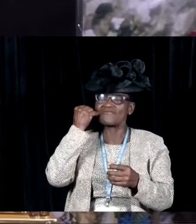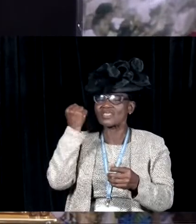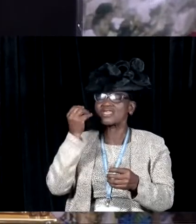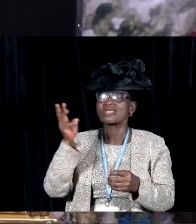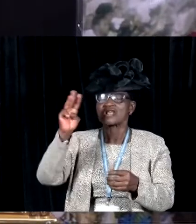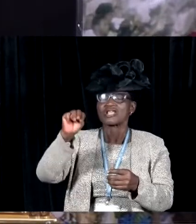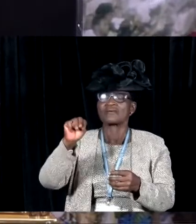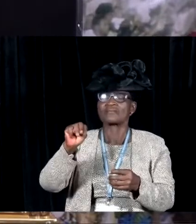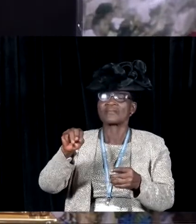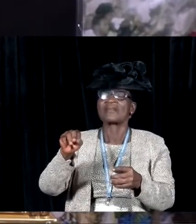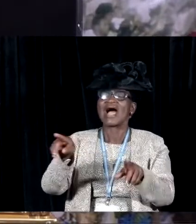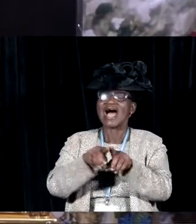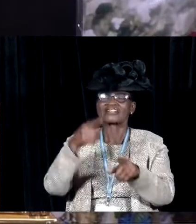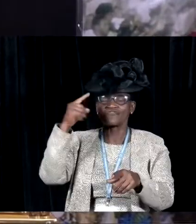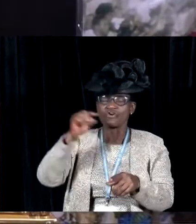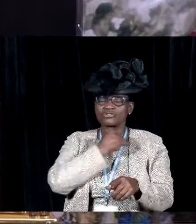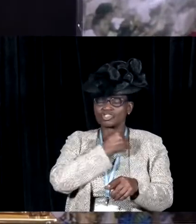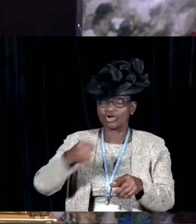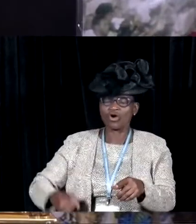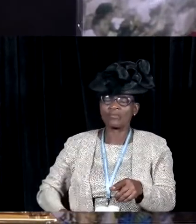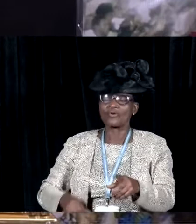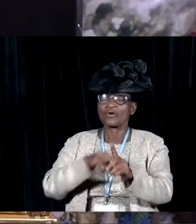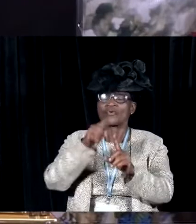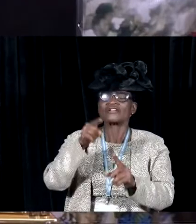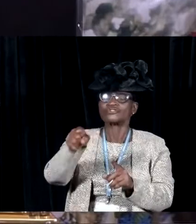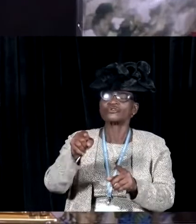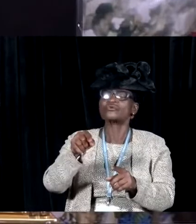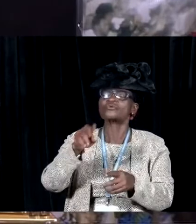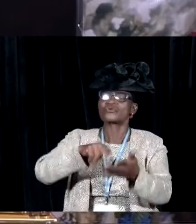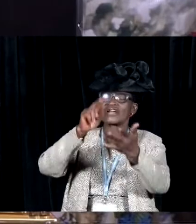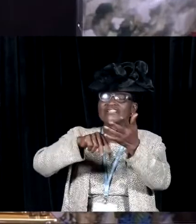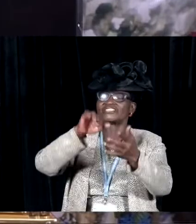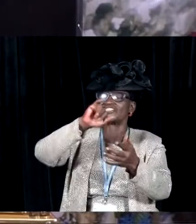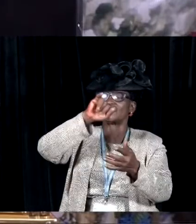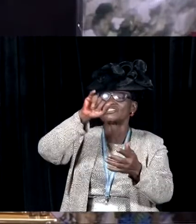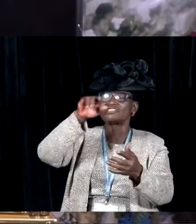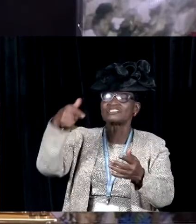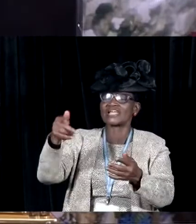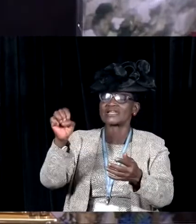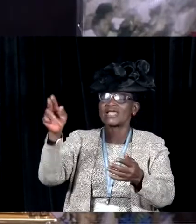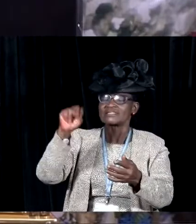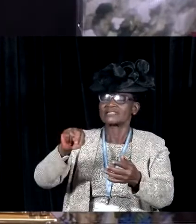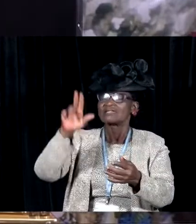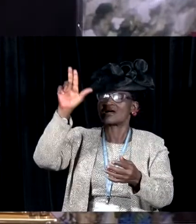As for Jacob, when you read Genesis chapter 30 from verse 36 to 43,